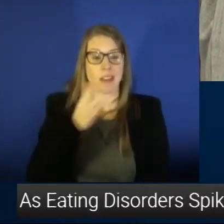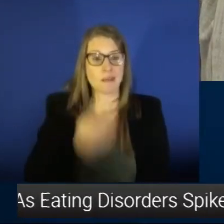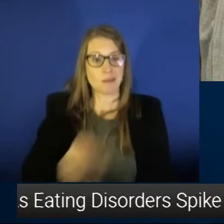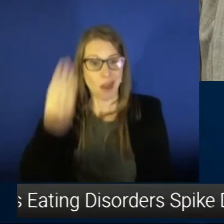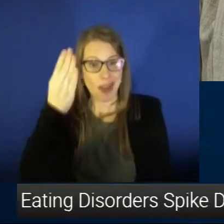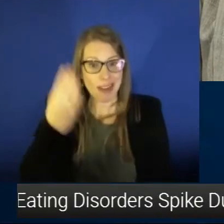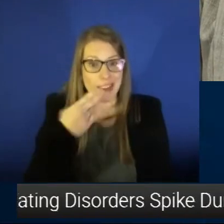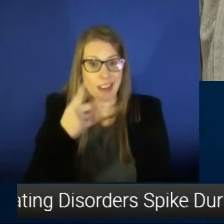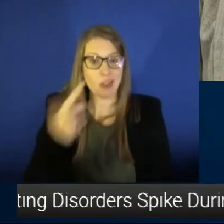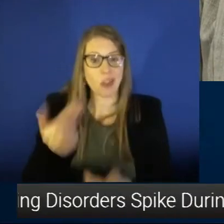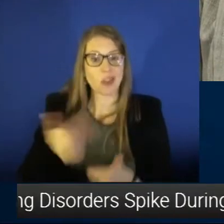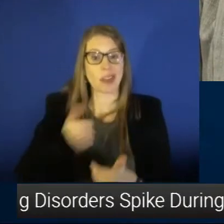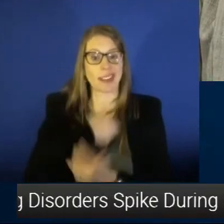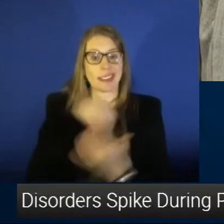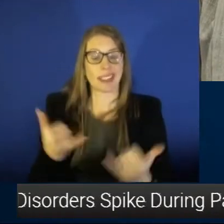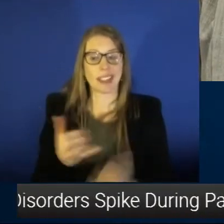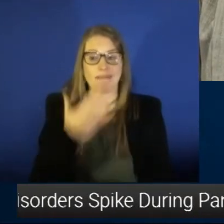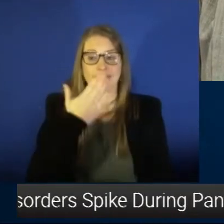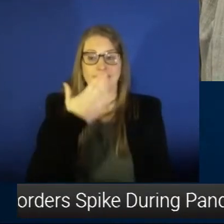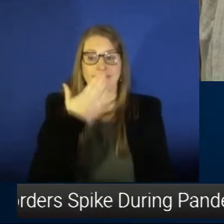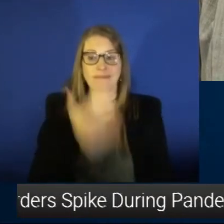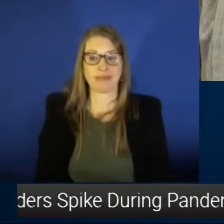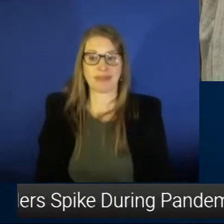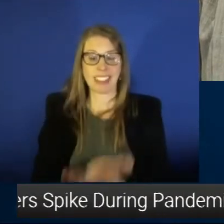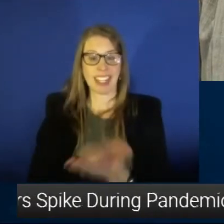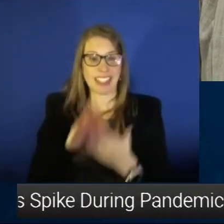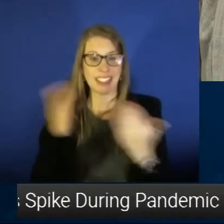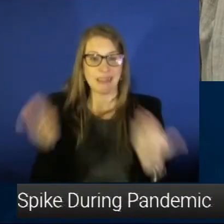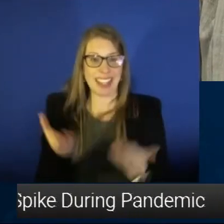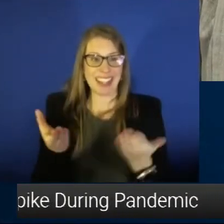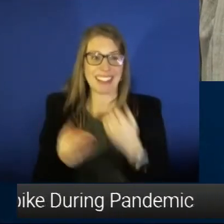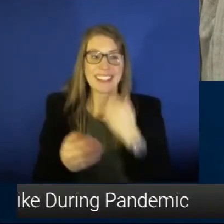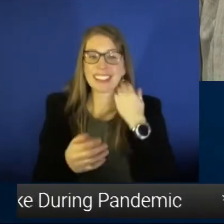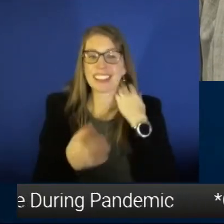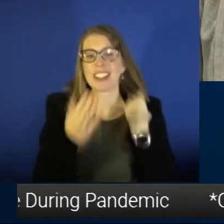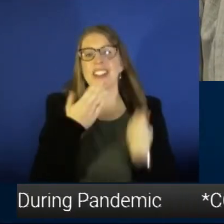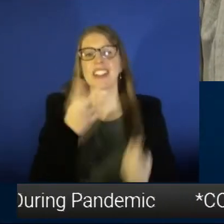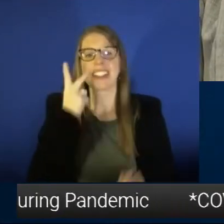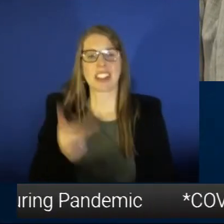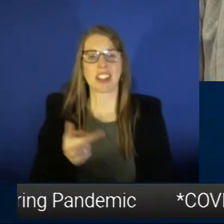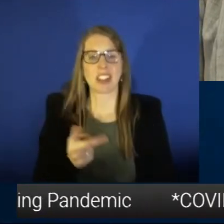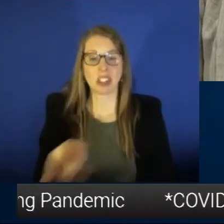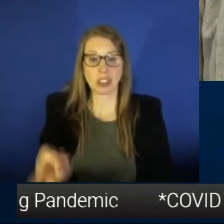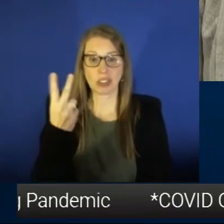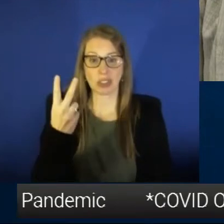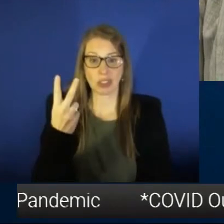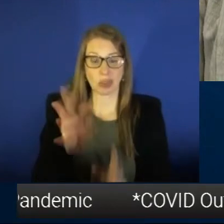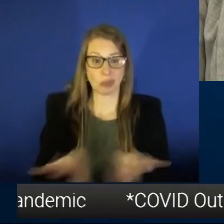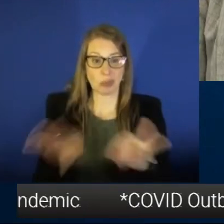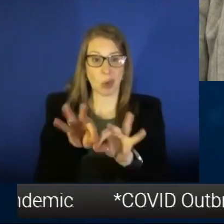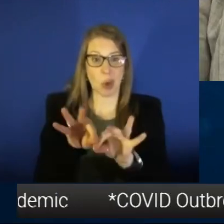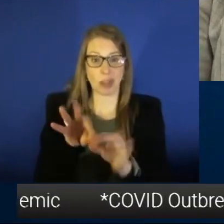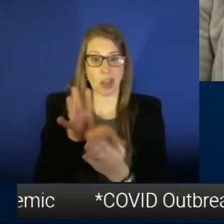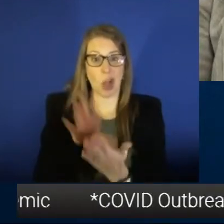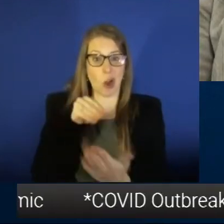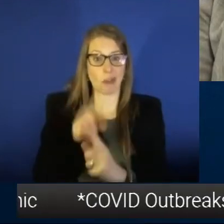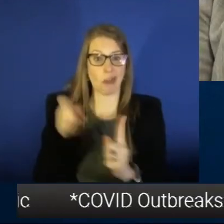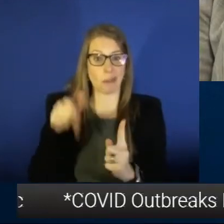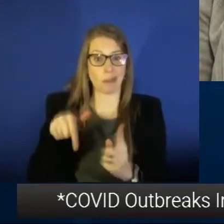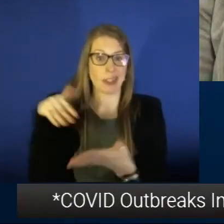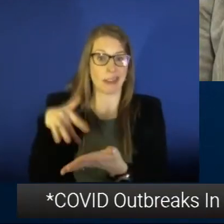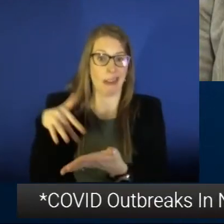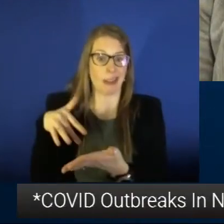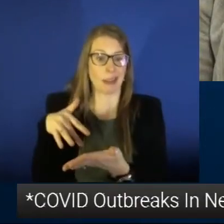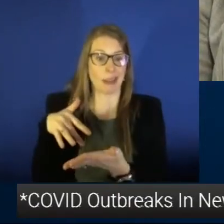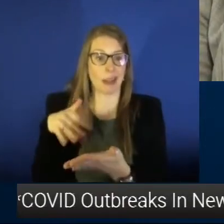us today. Thank you. It's nice to be here. Good to see you. So 2 big takeaways from this study. What was a link